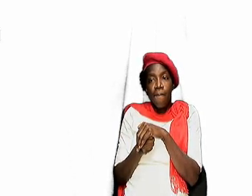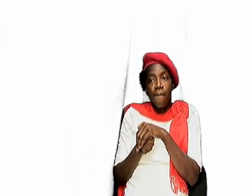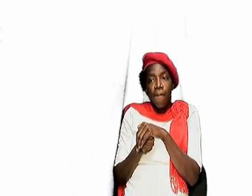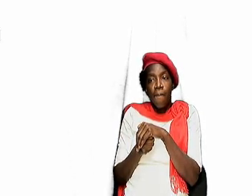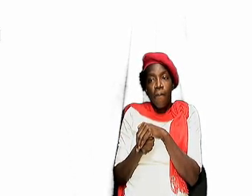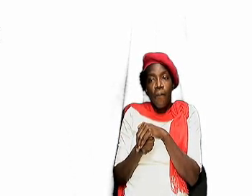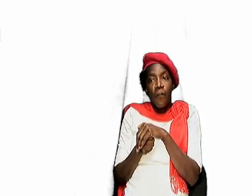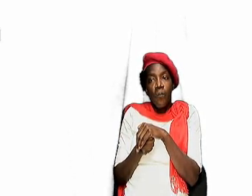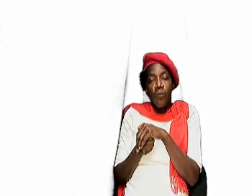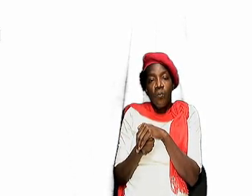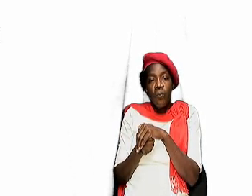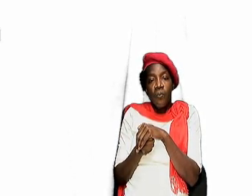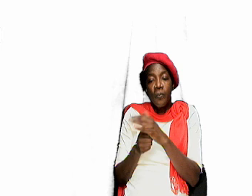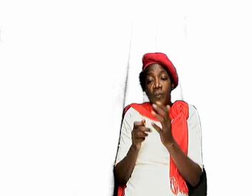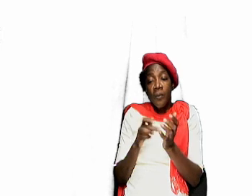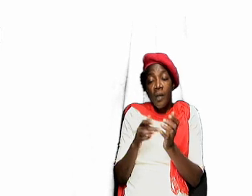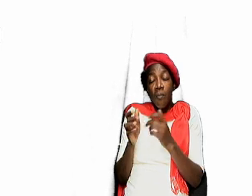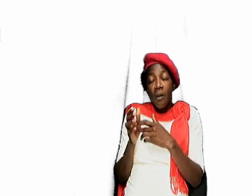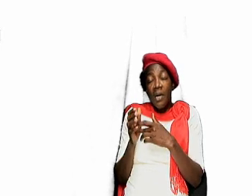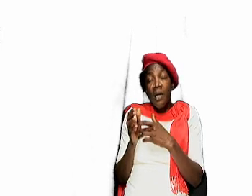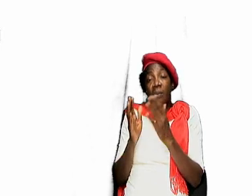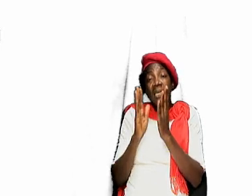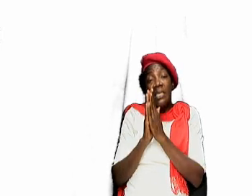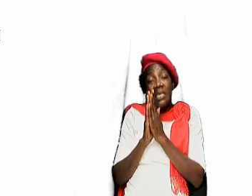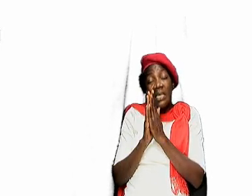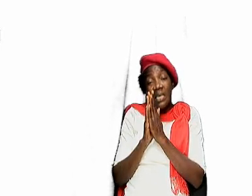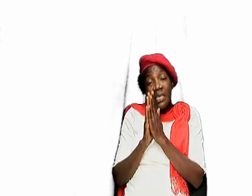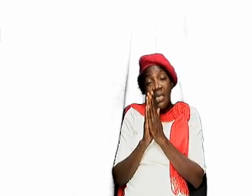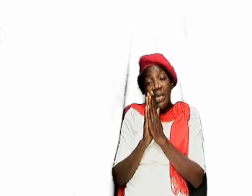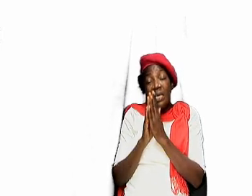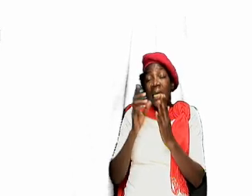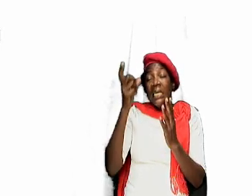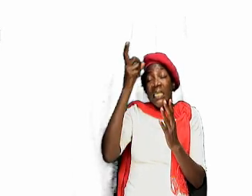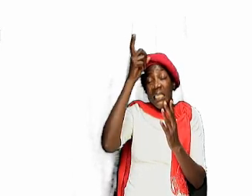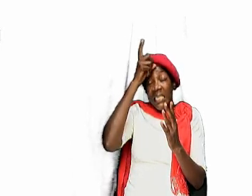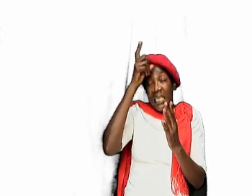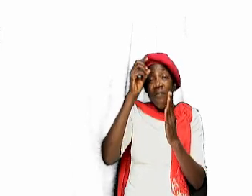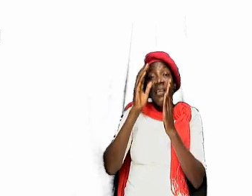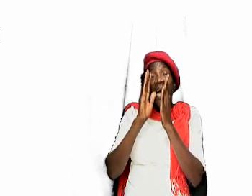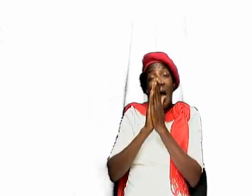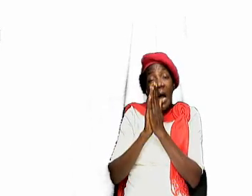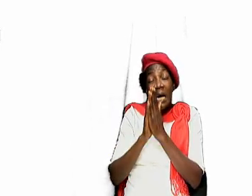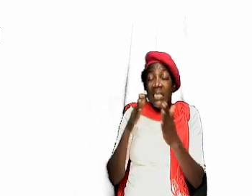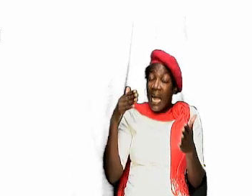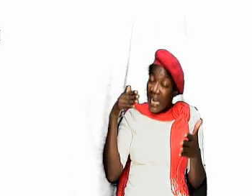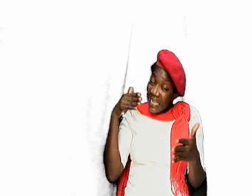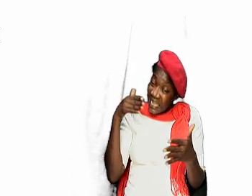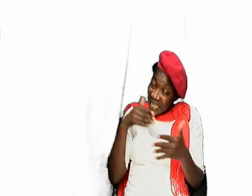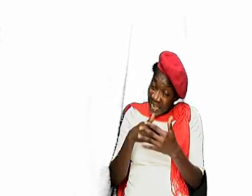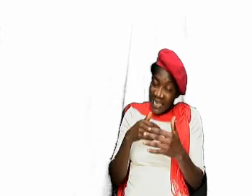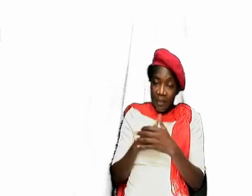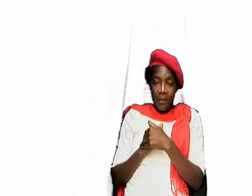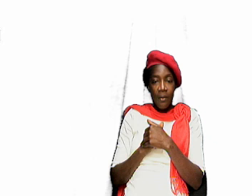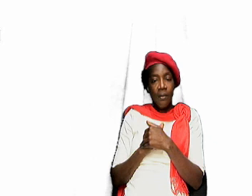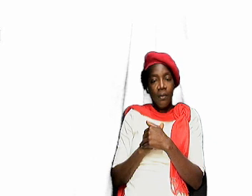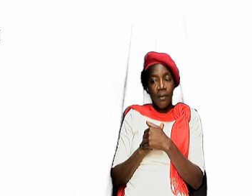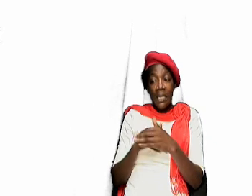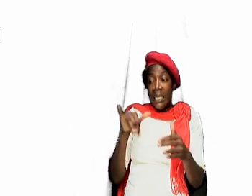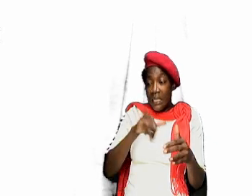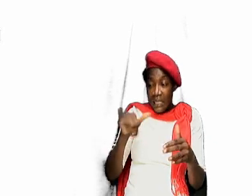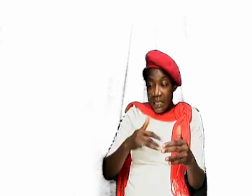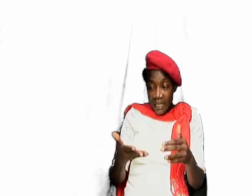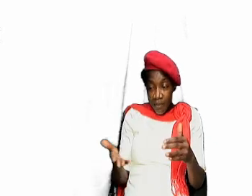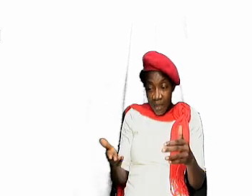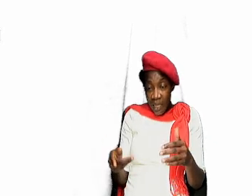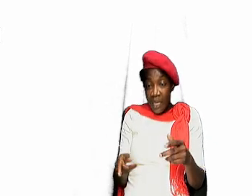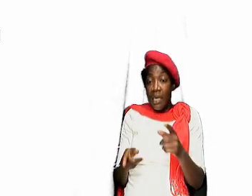The Bible says that David inquired of the Lord yet again about the same matter. So this is what I'm saying, you know. So that if we